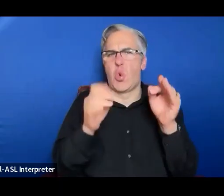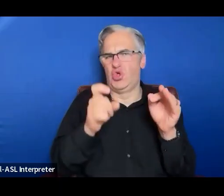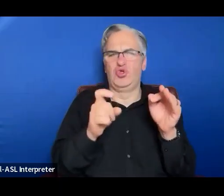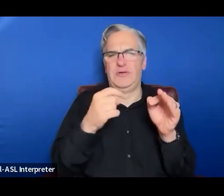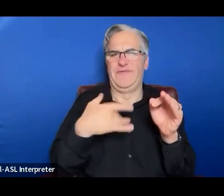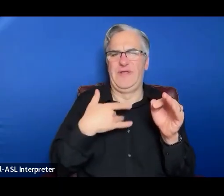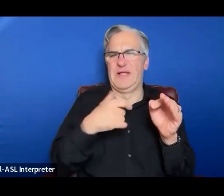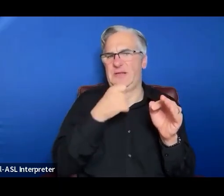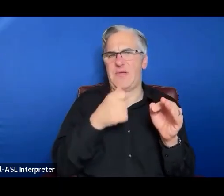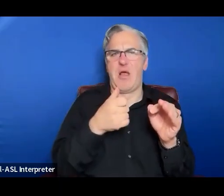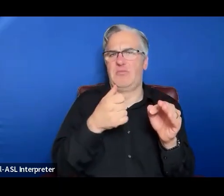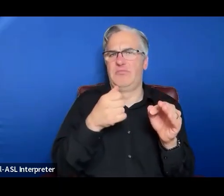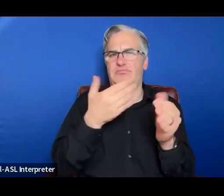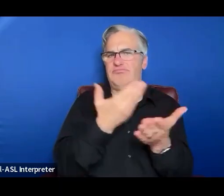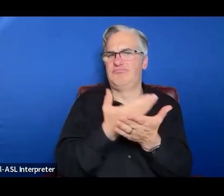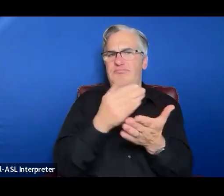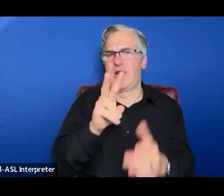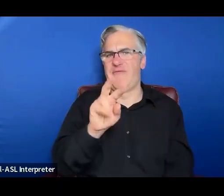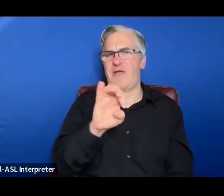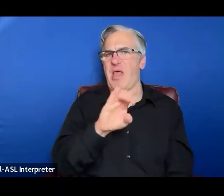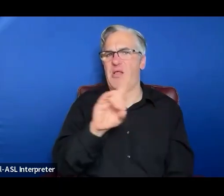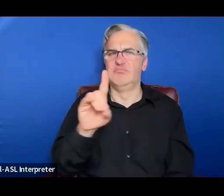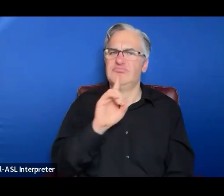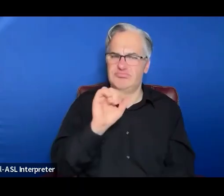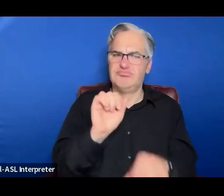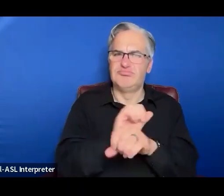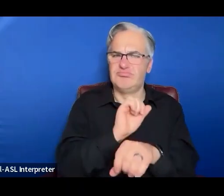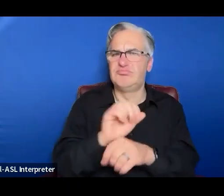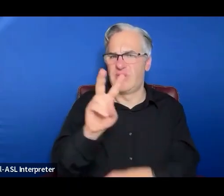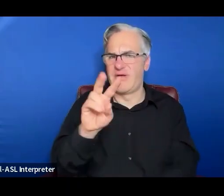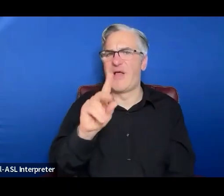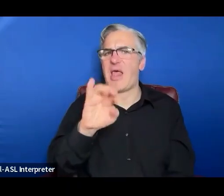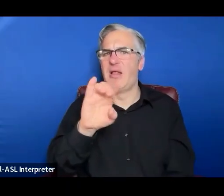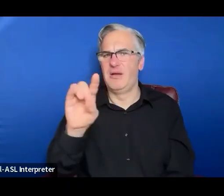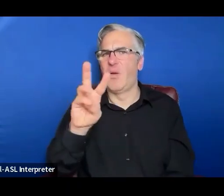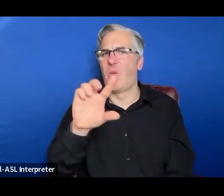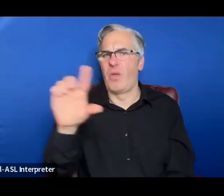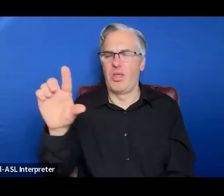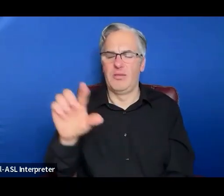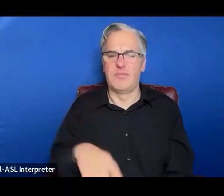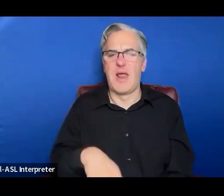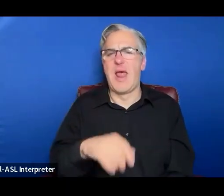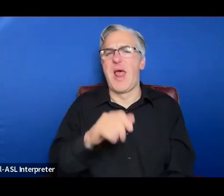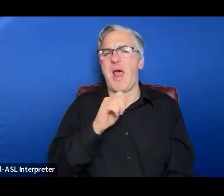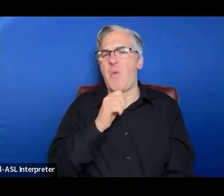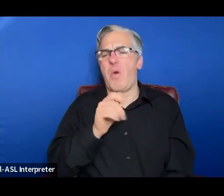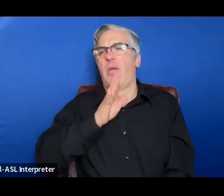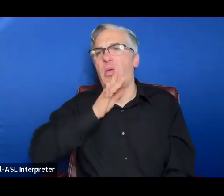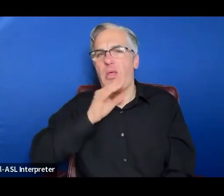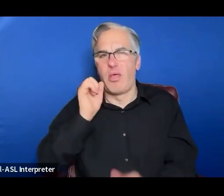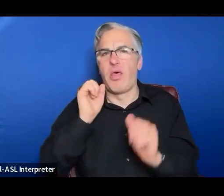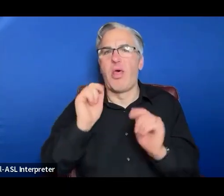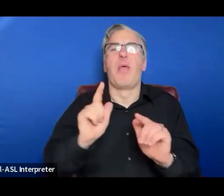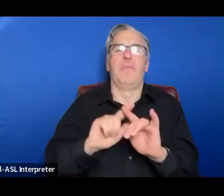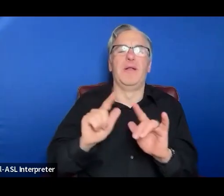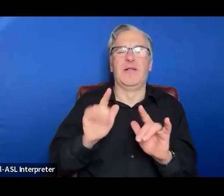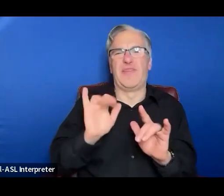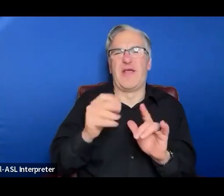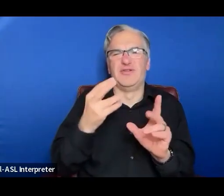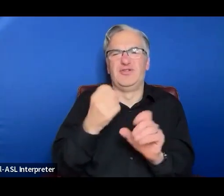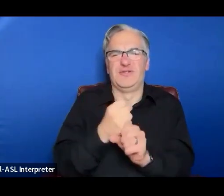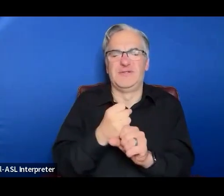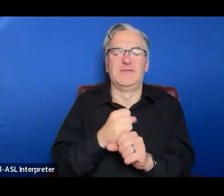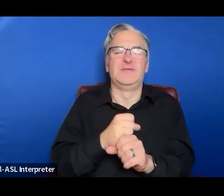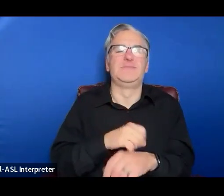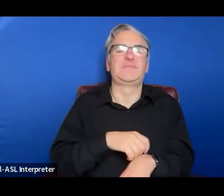this is not a valid will. I'm not going to do it verbatim, but that's the gist of it. And